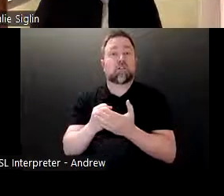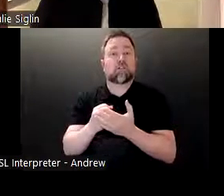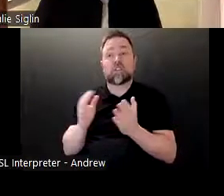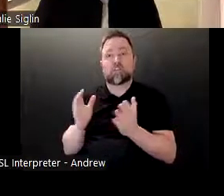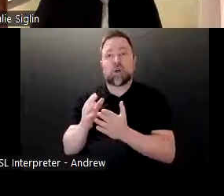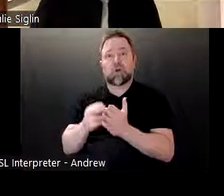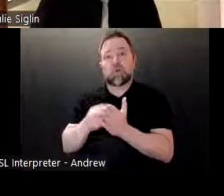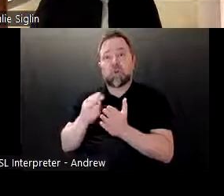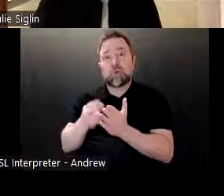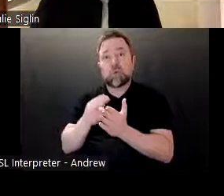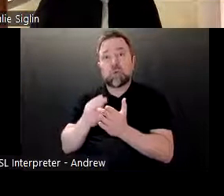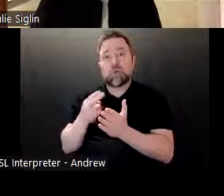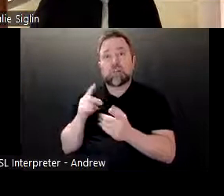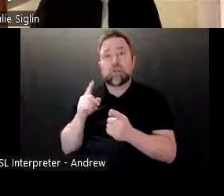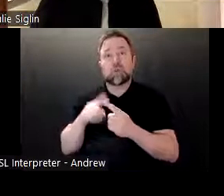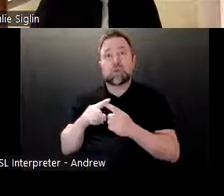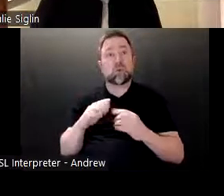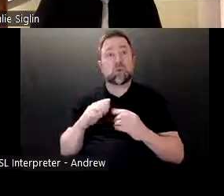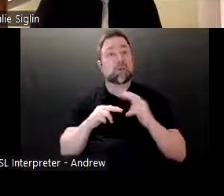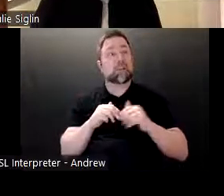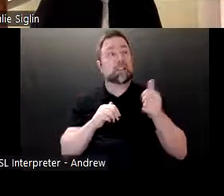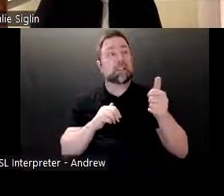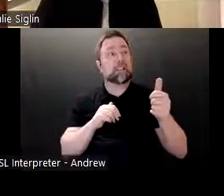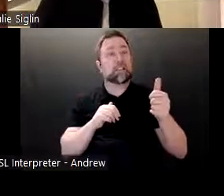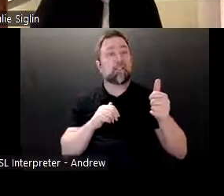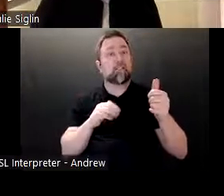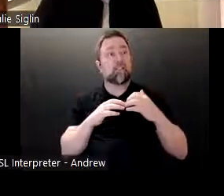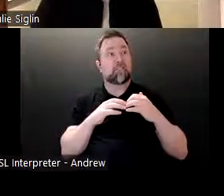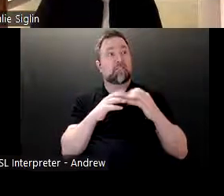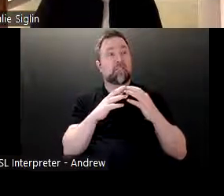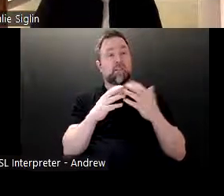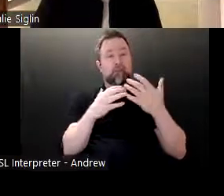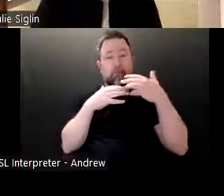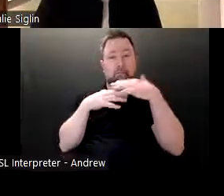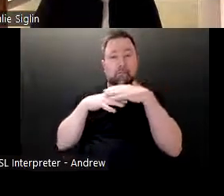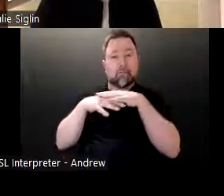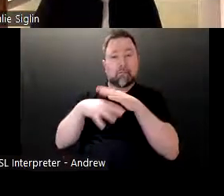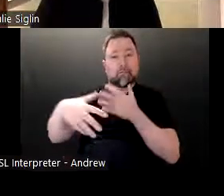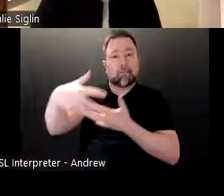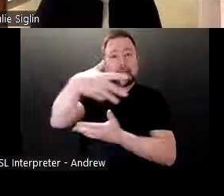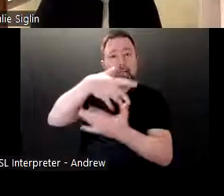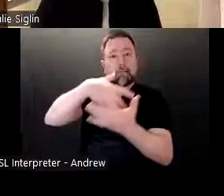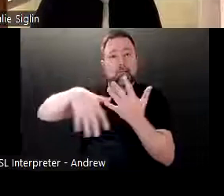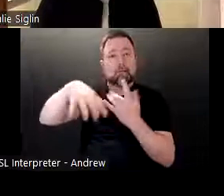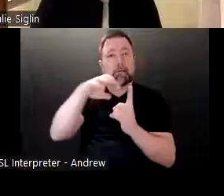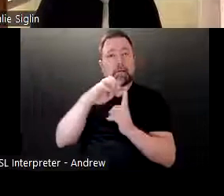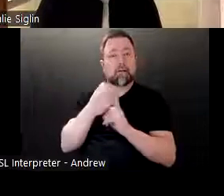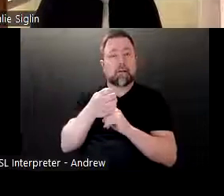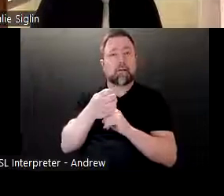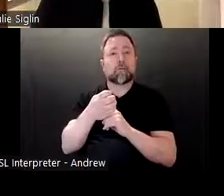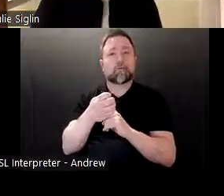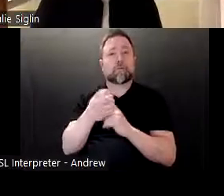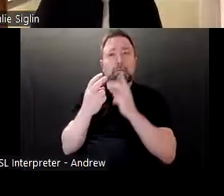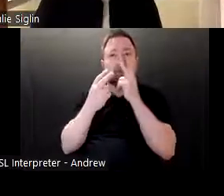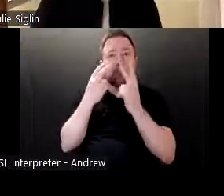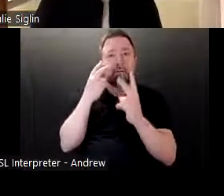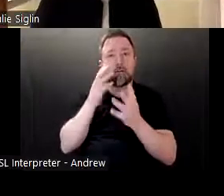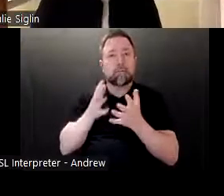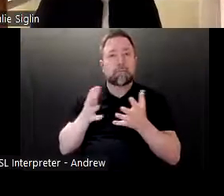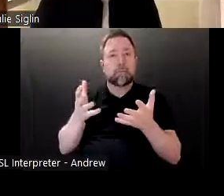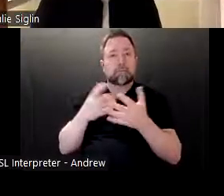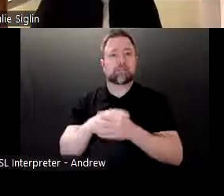the grander scale of the building, all are integrated into a cohesive environment and vision of space. It's one thing